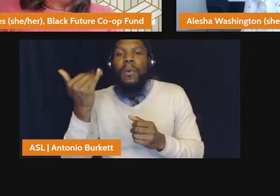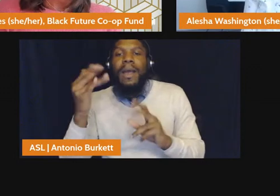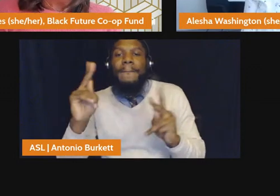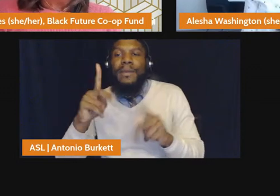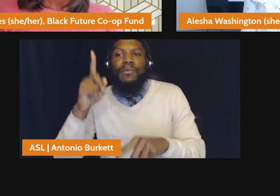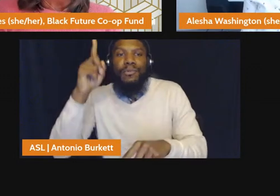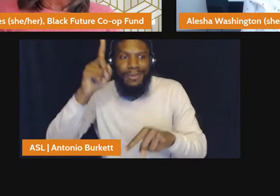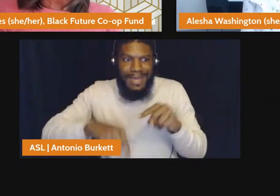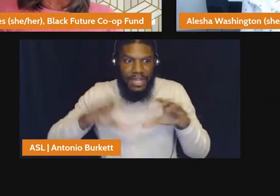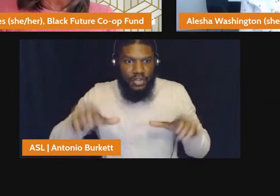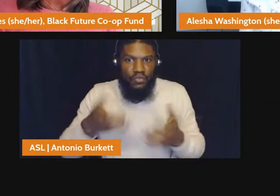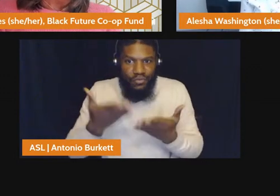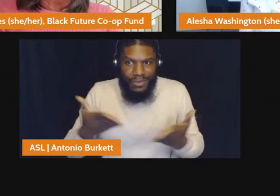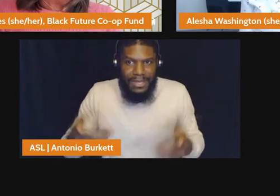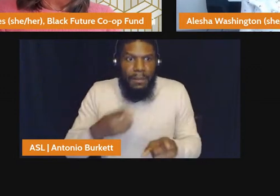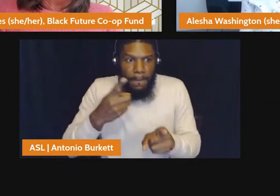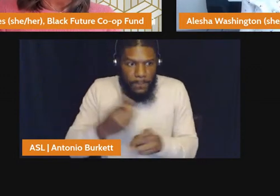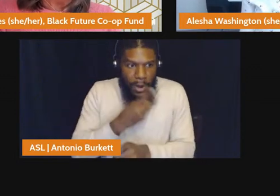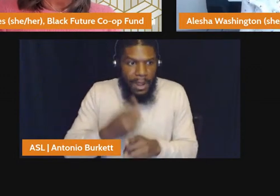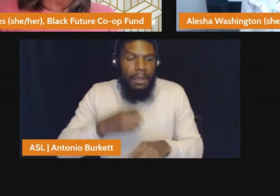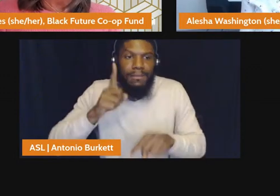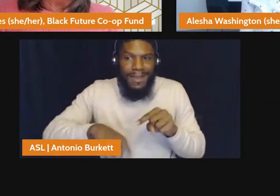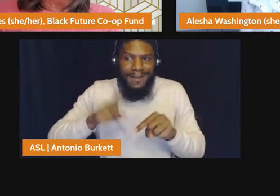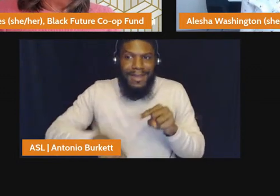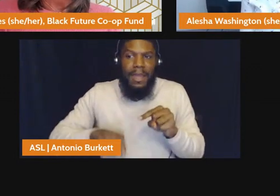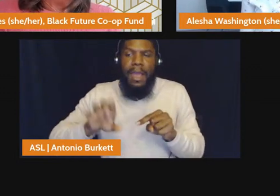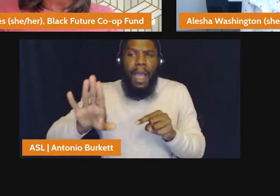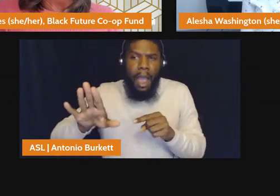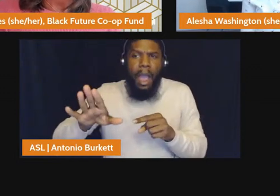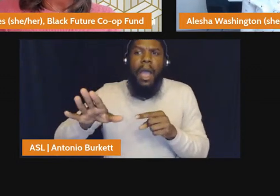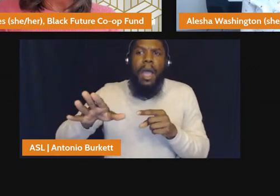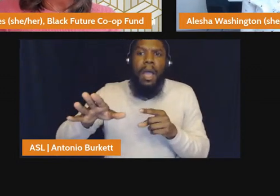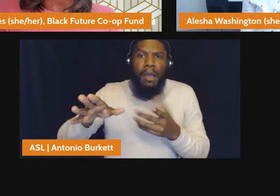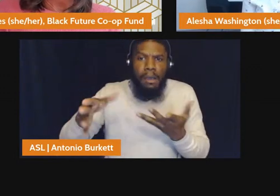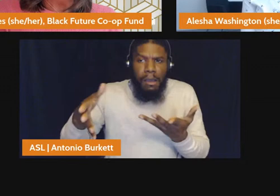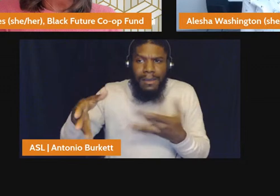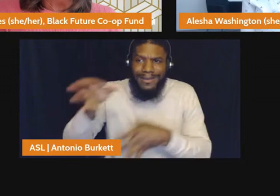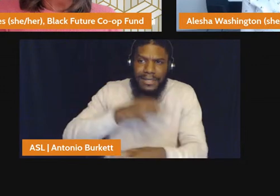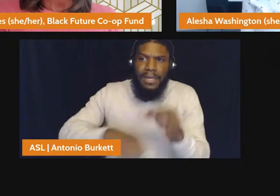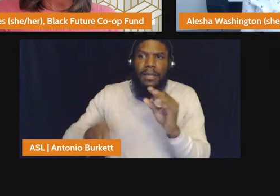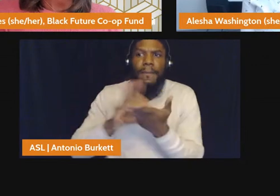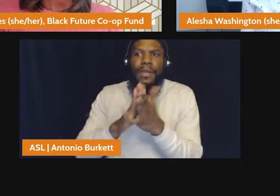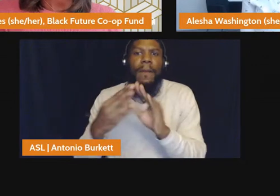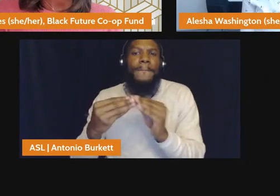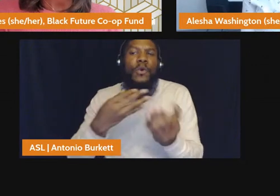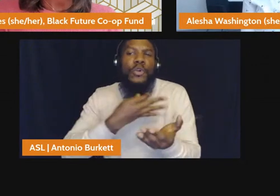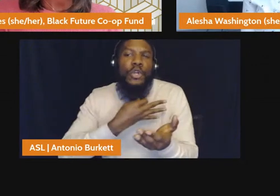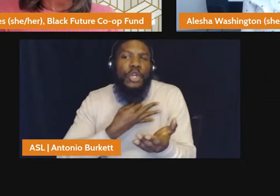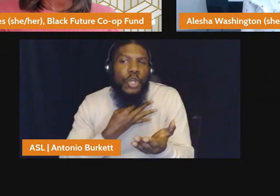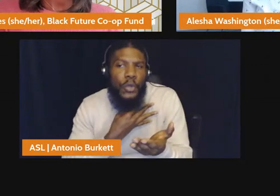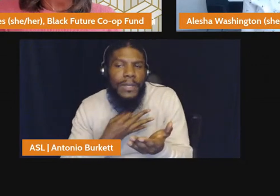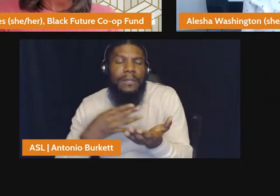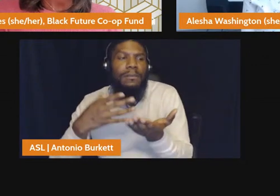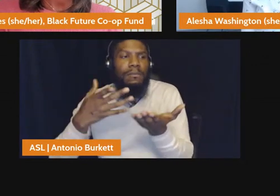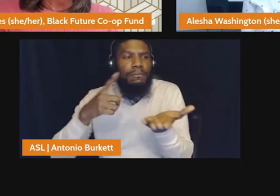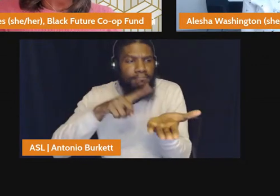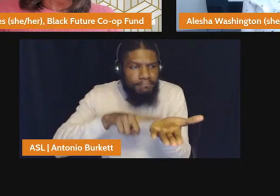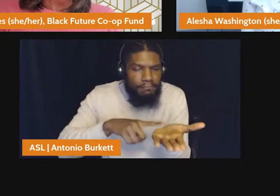really leading into that idea that what do I not know? And stand in your